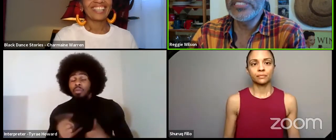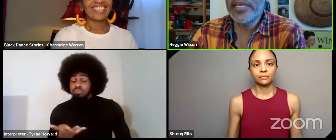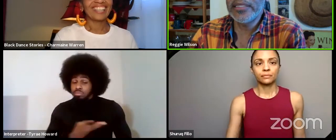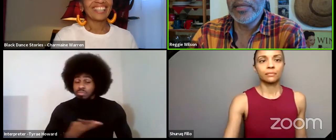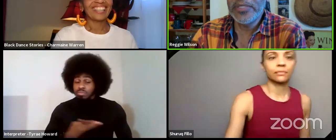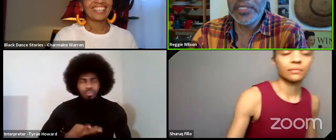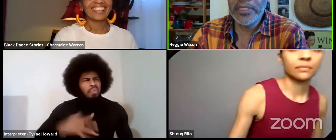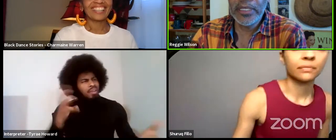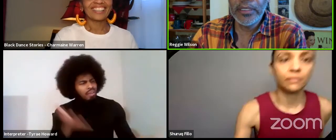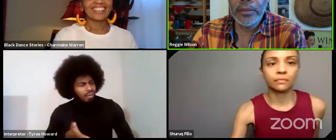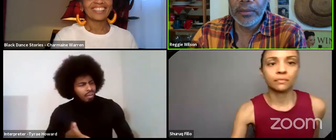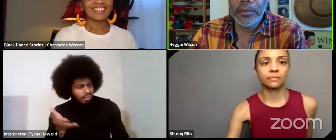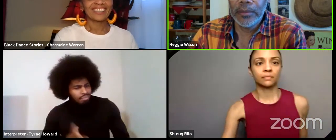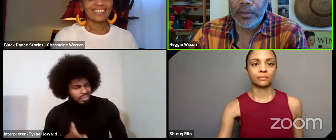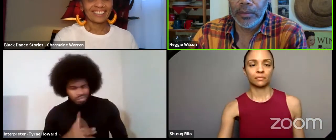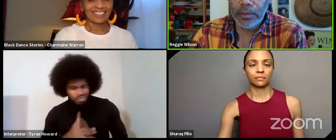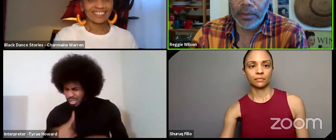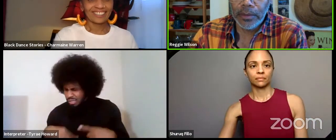when was that? That was in the